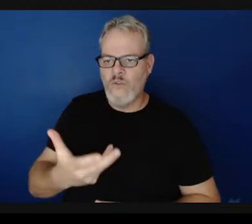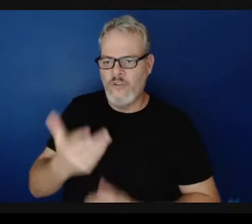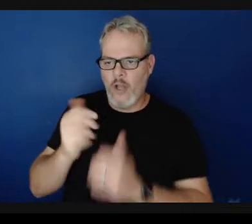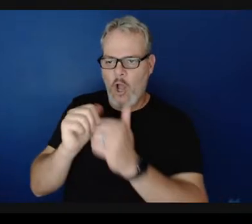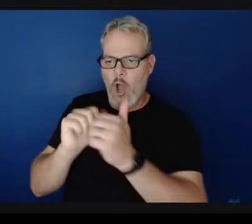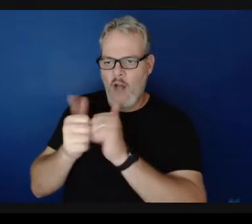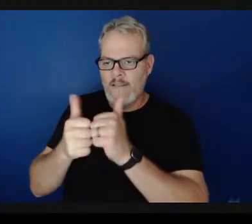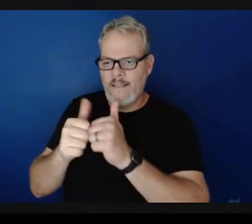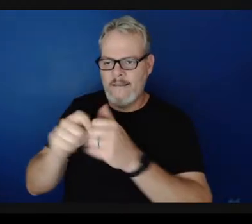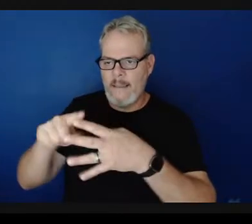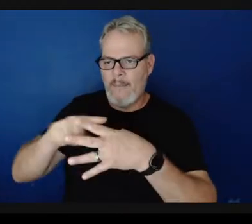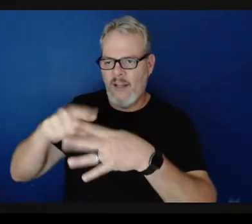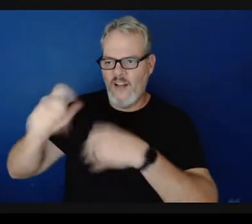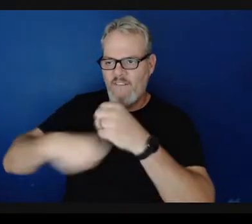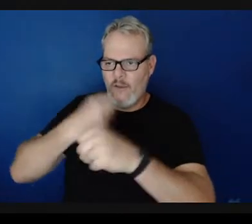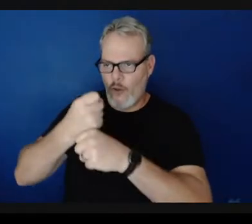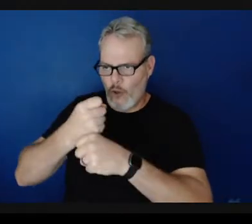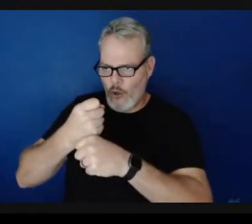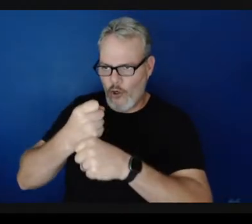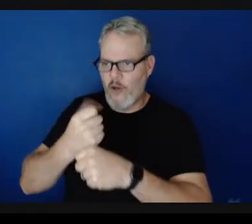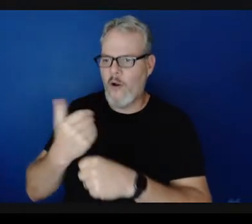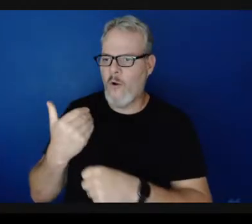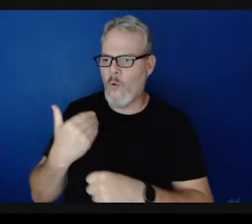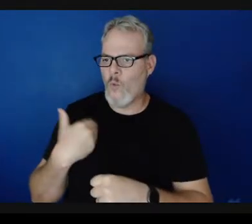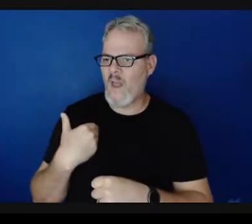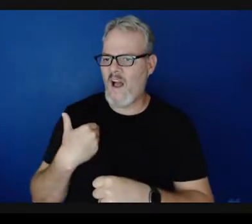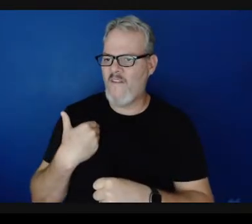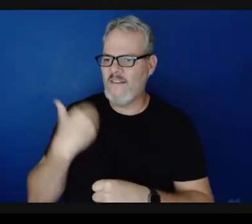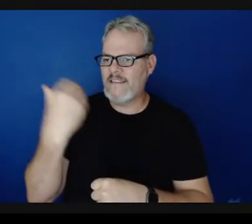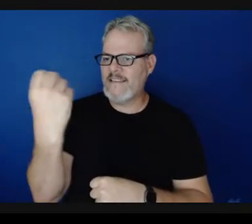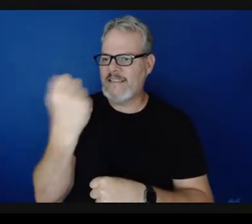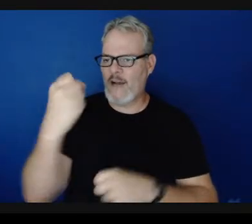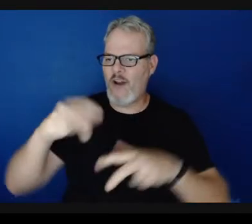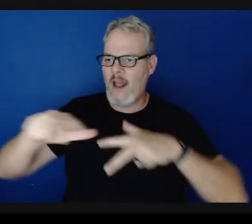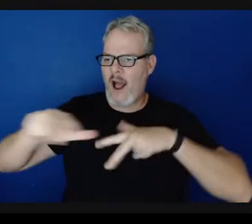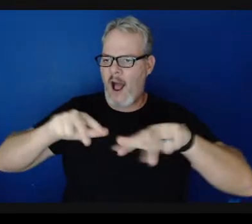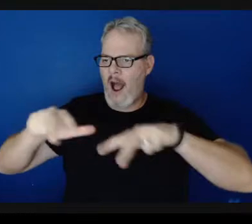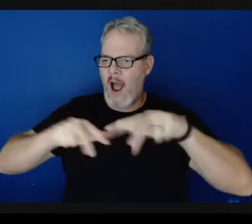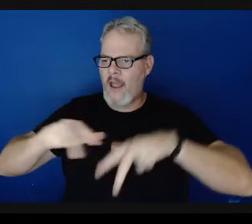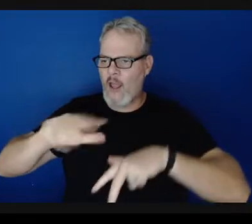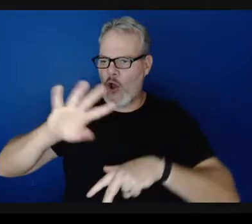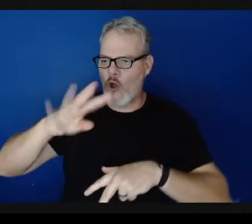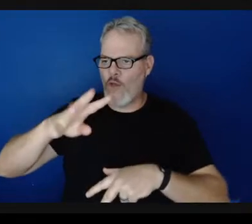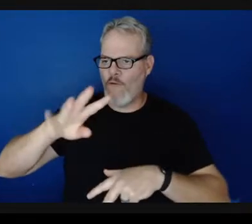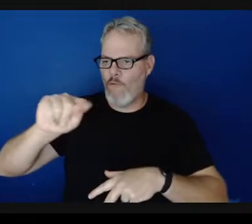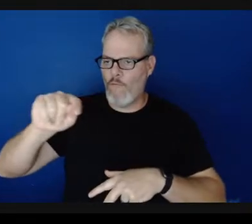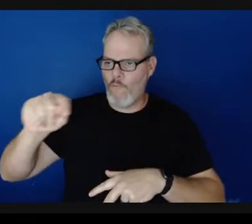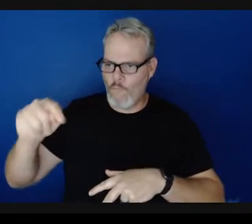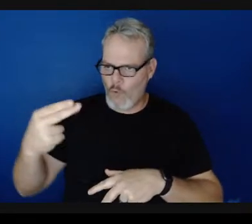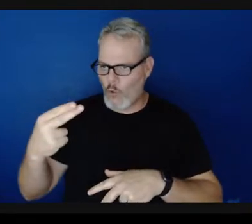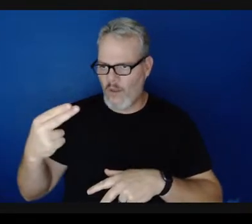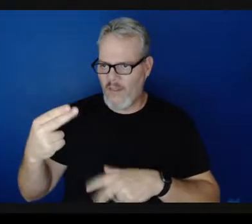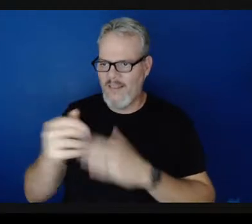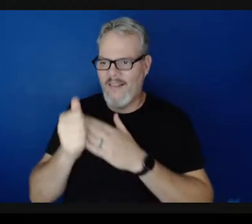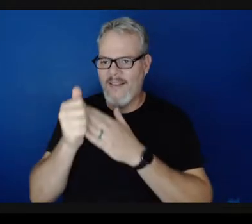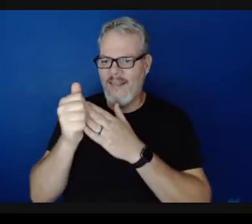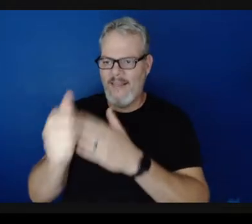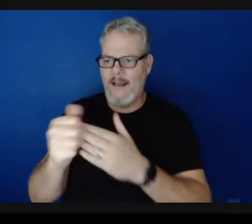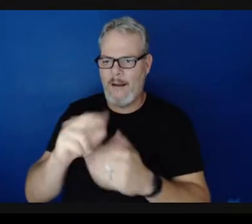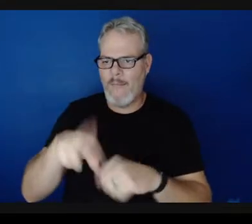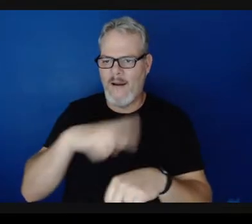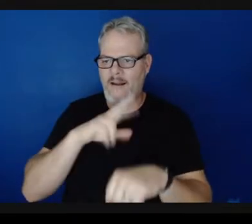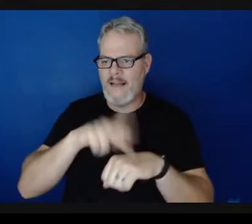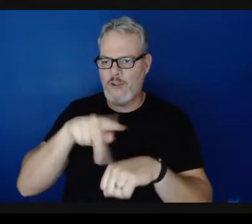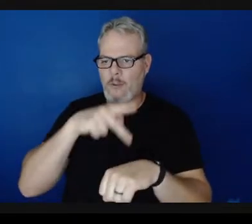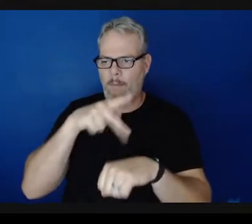there at Kahuku with the USGS. Right. Sometimes we see these hikes led by national park staff, sometimes